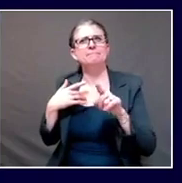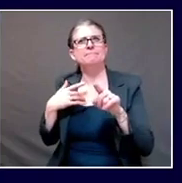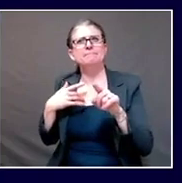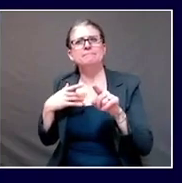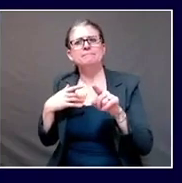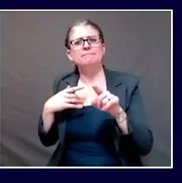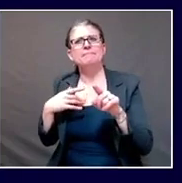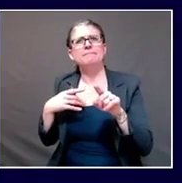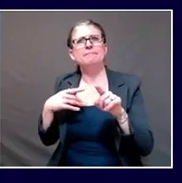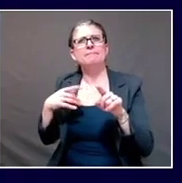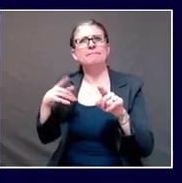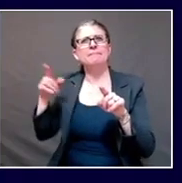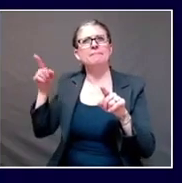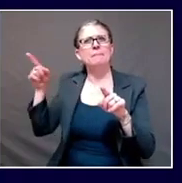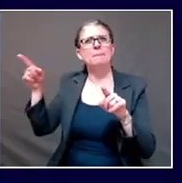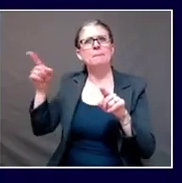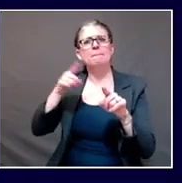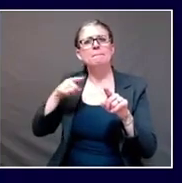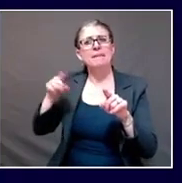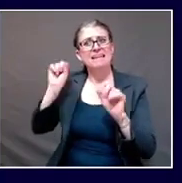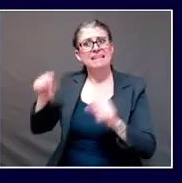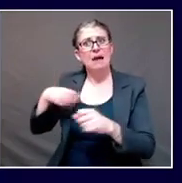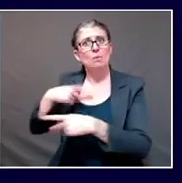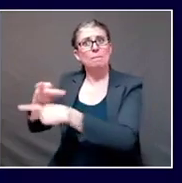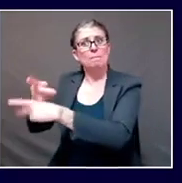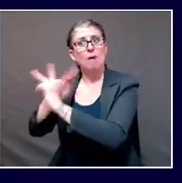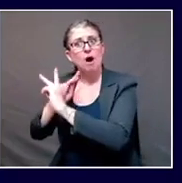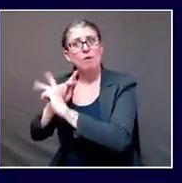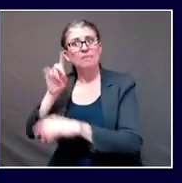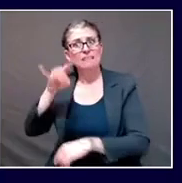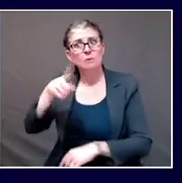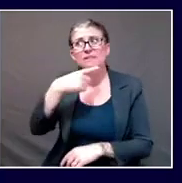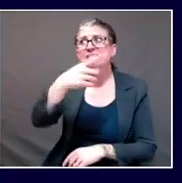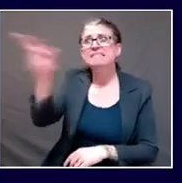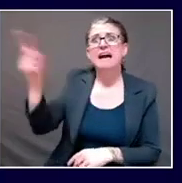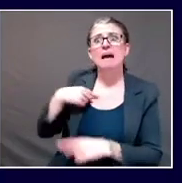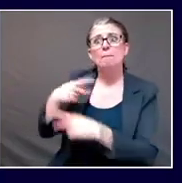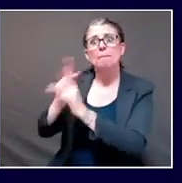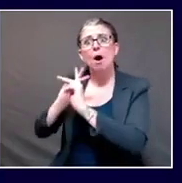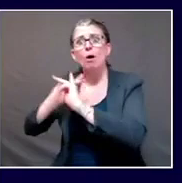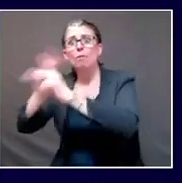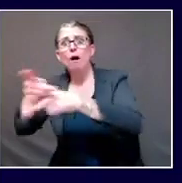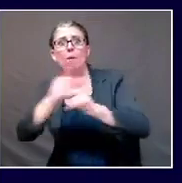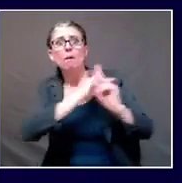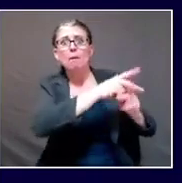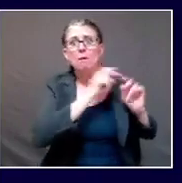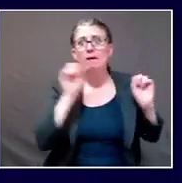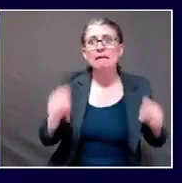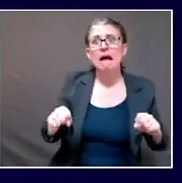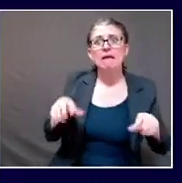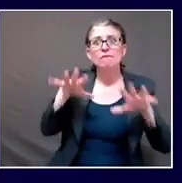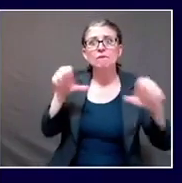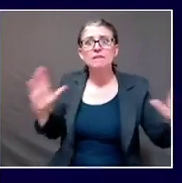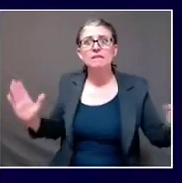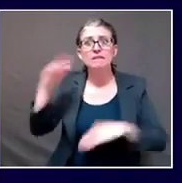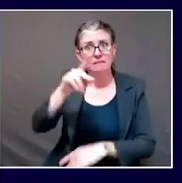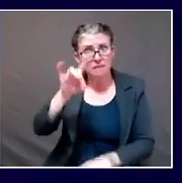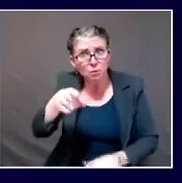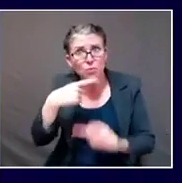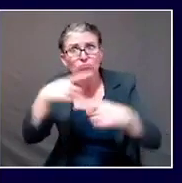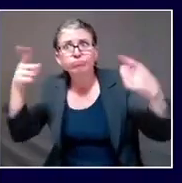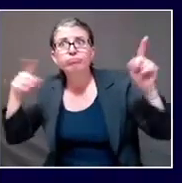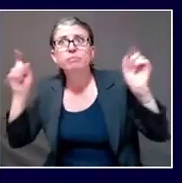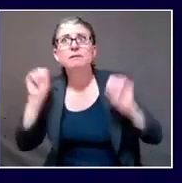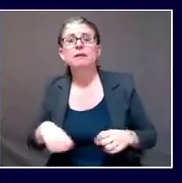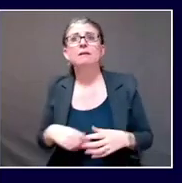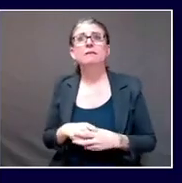Um, you know, Steve, I don't know that we, we put it out as a call as such. I don't want to make it seem as if we shot up